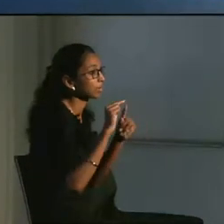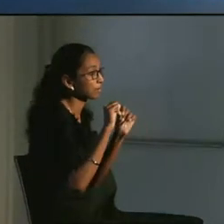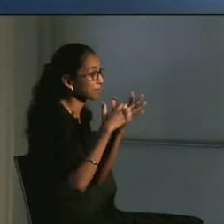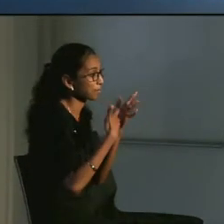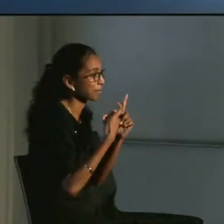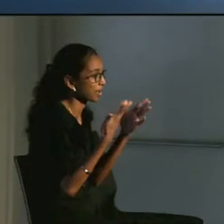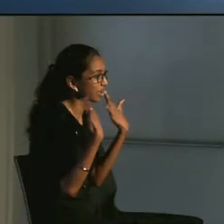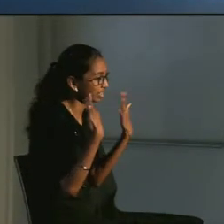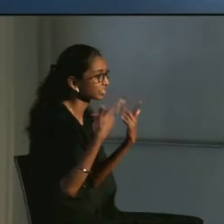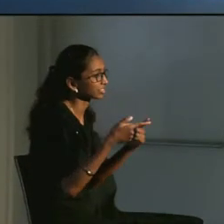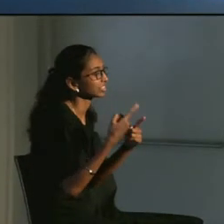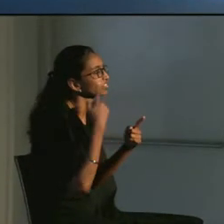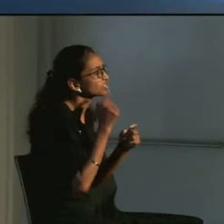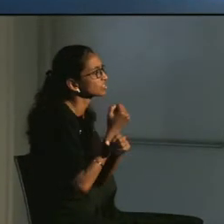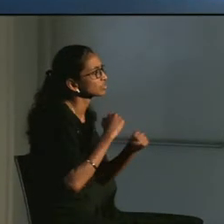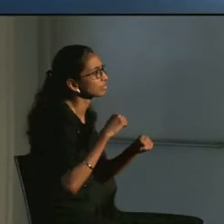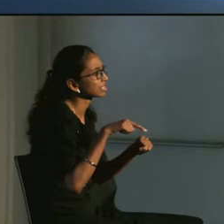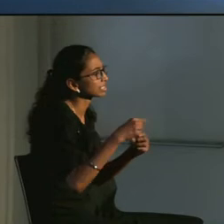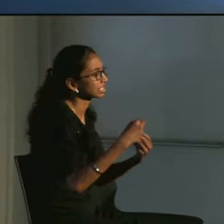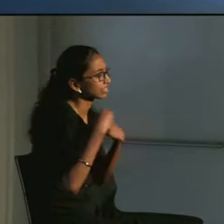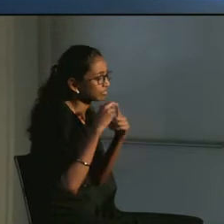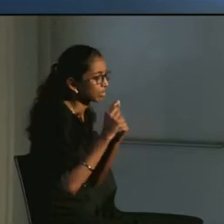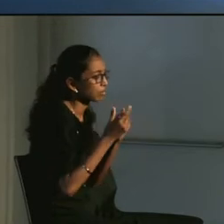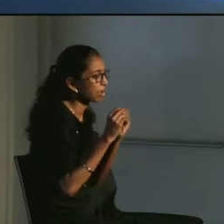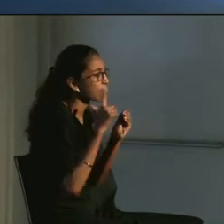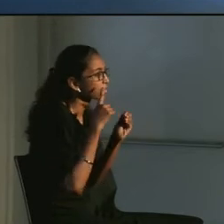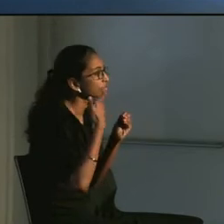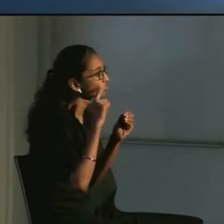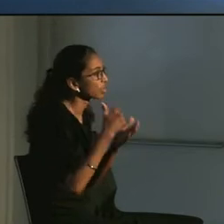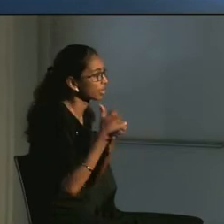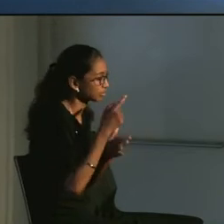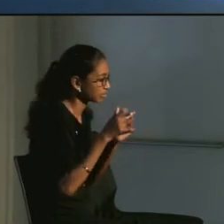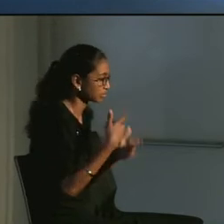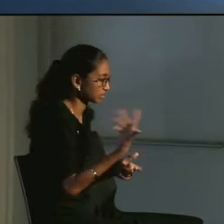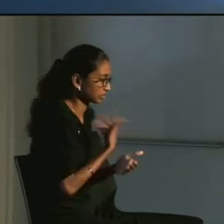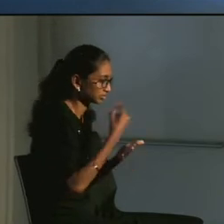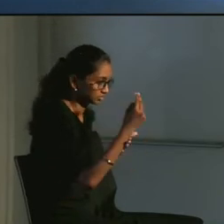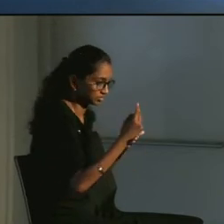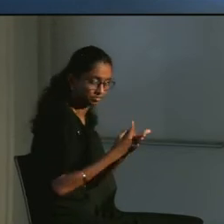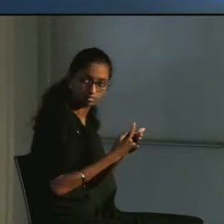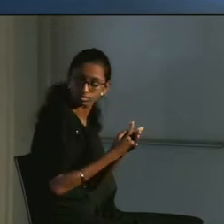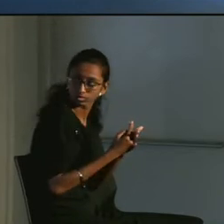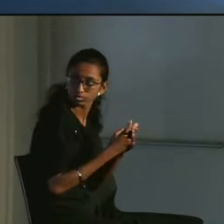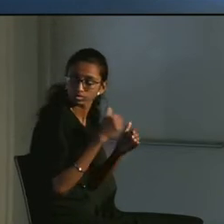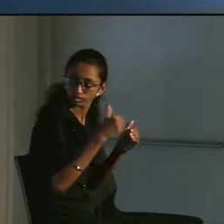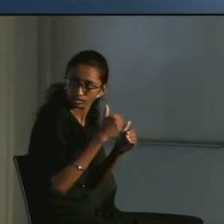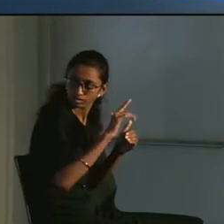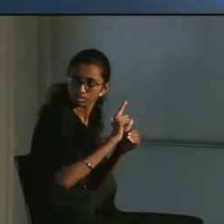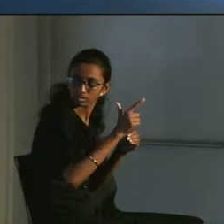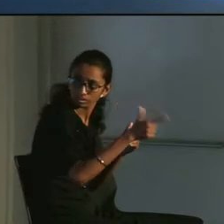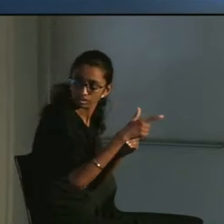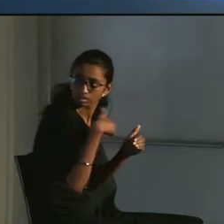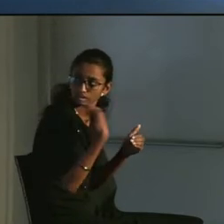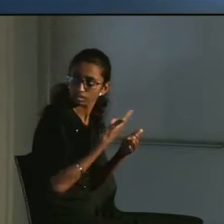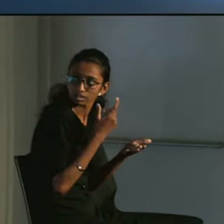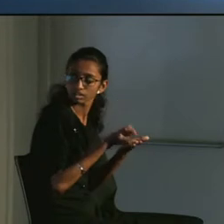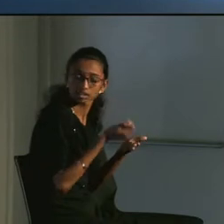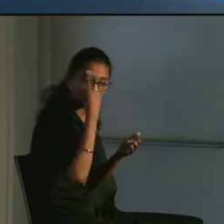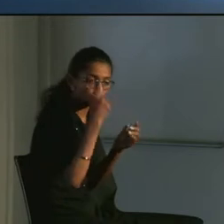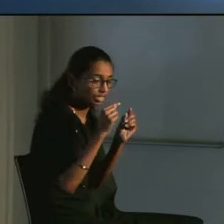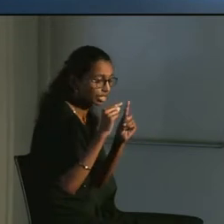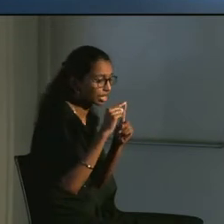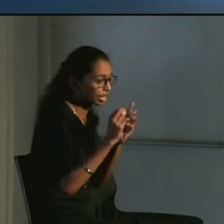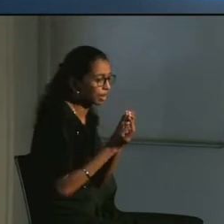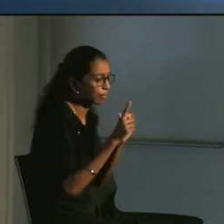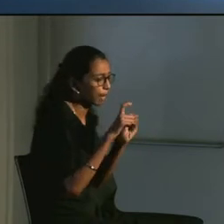that public space was being reclaimed for the art. Sooner than later, we realized that the word public is crucial to public